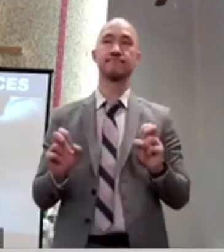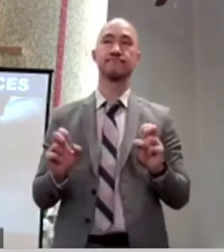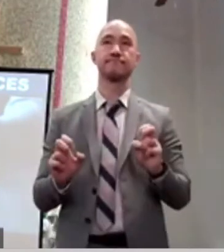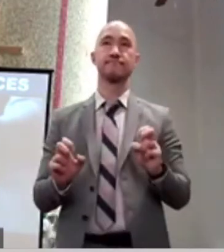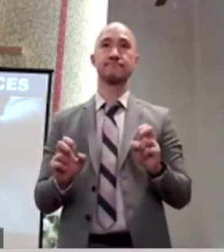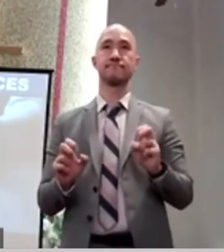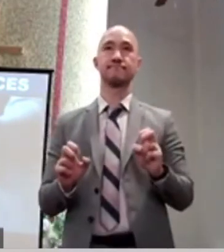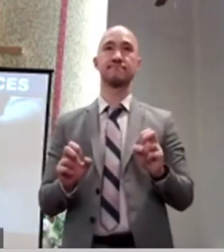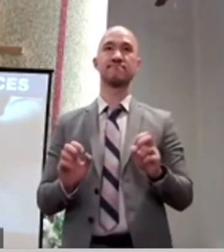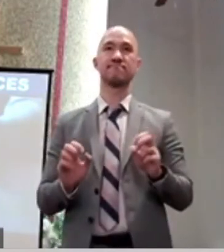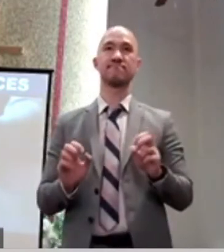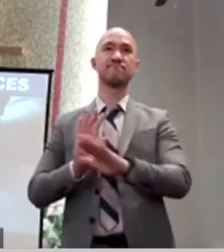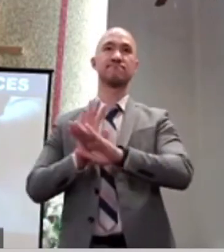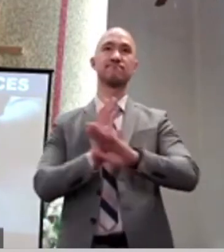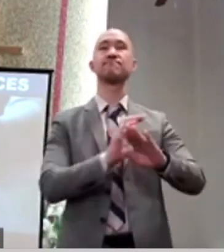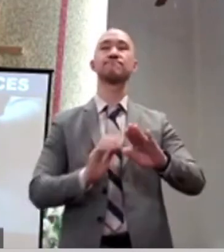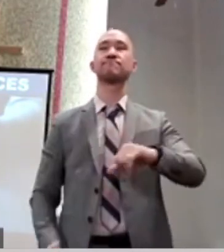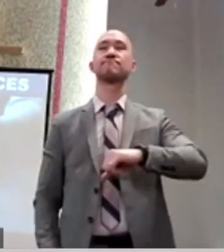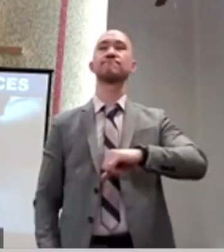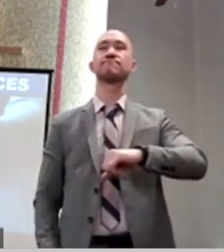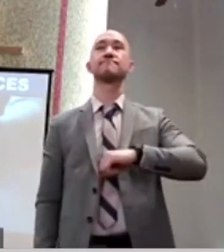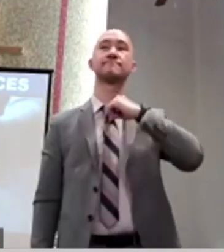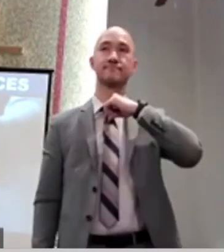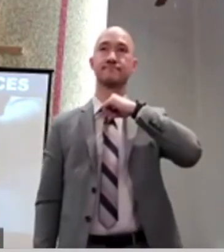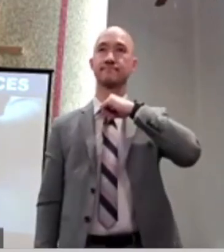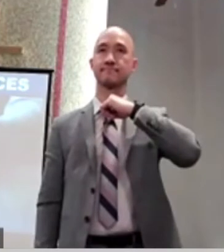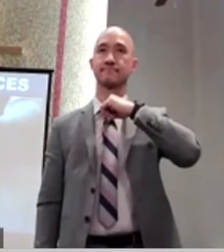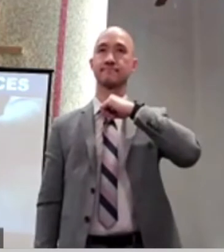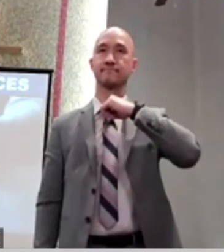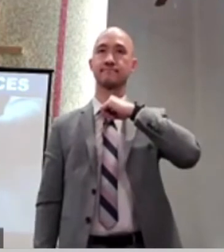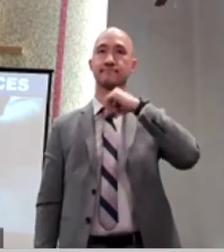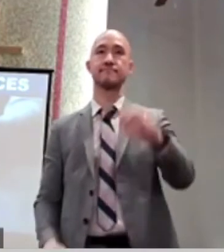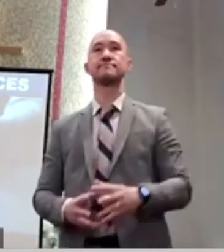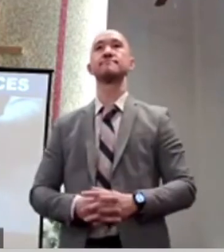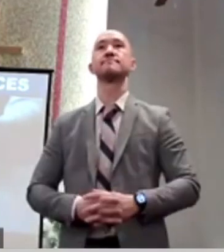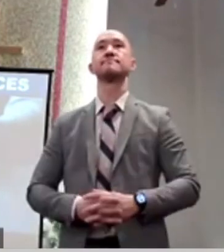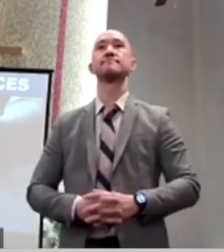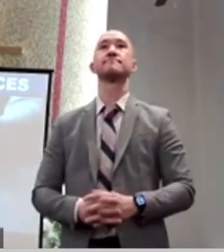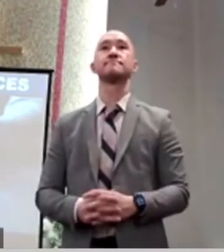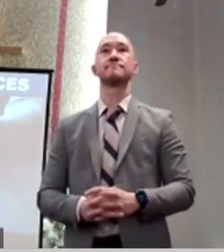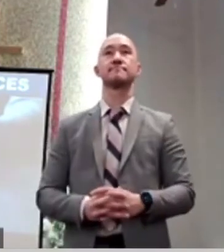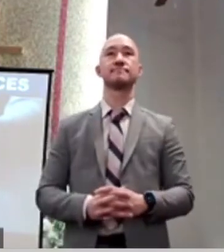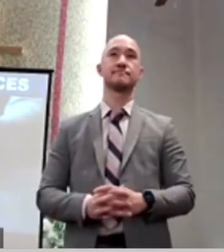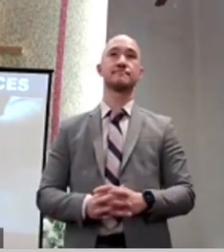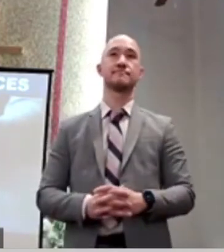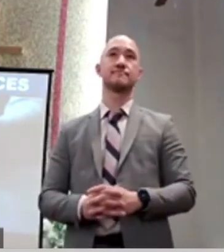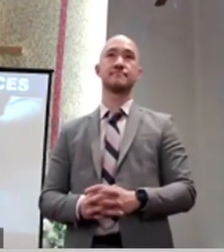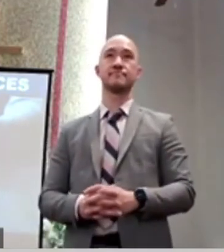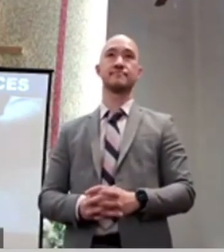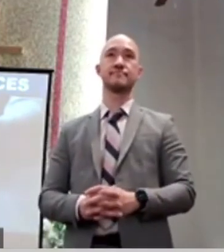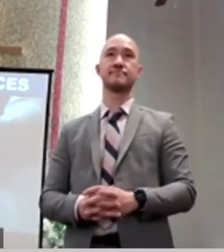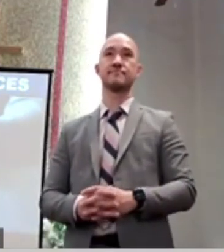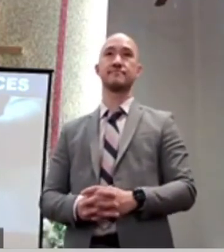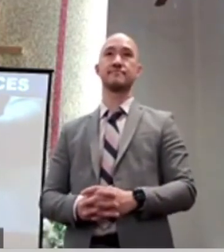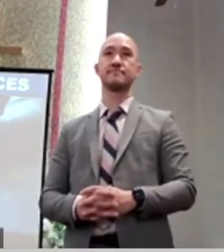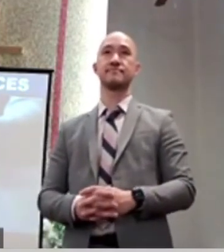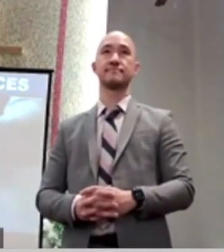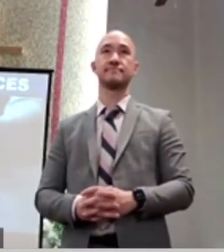our hubris and our self-righteousness away, to bury that, to die to that, because that's what's going to